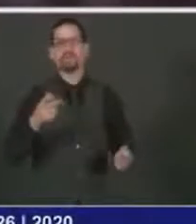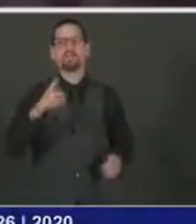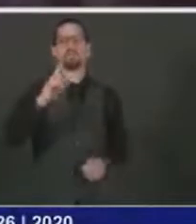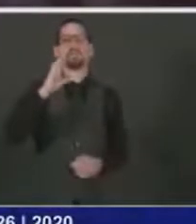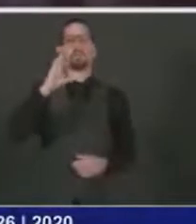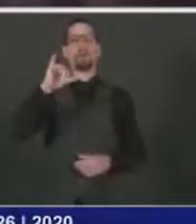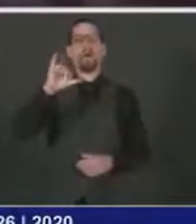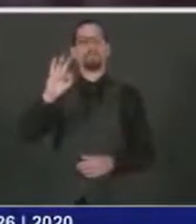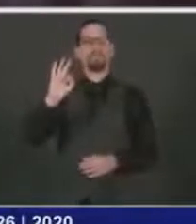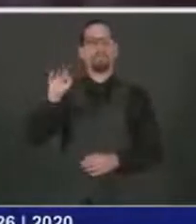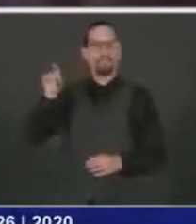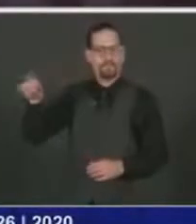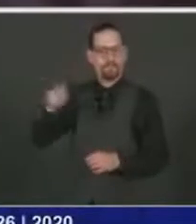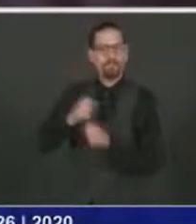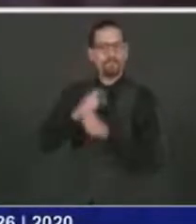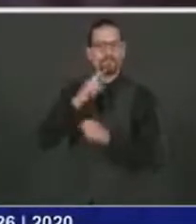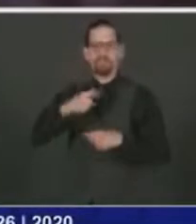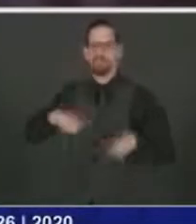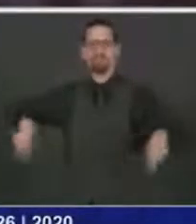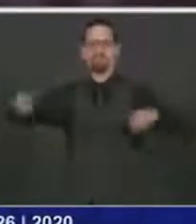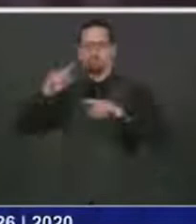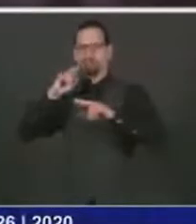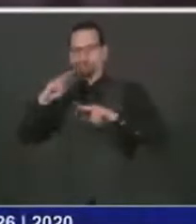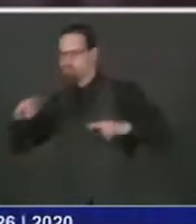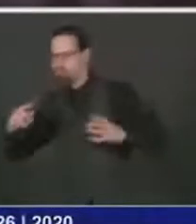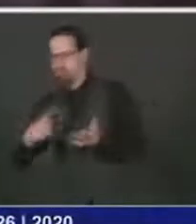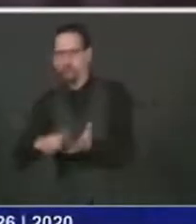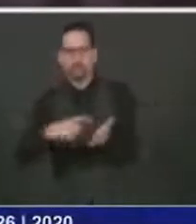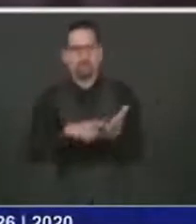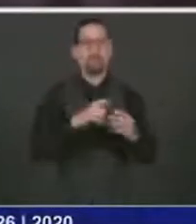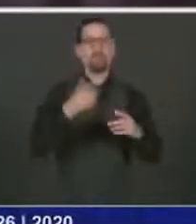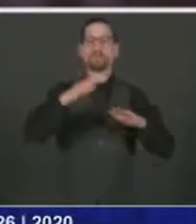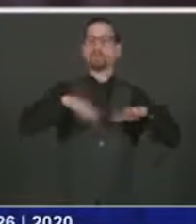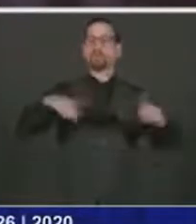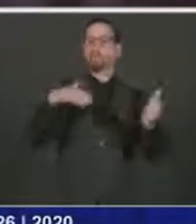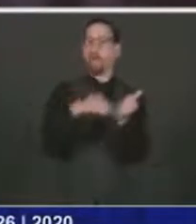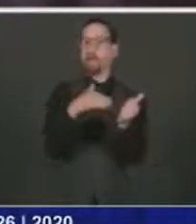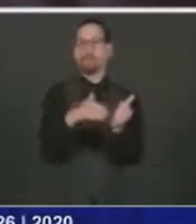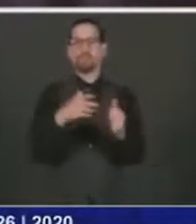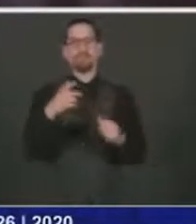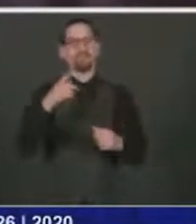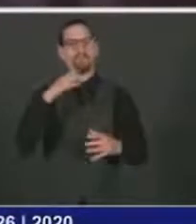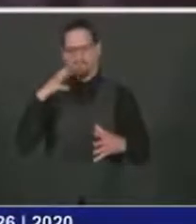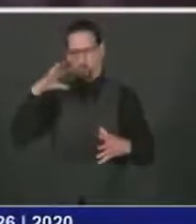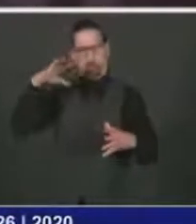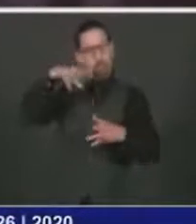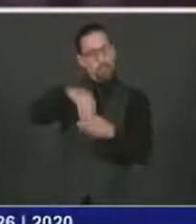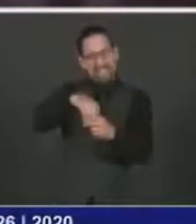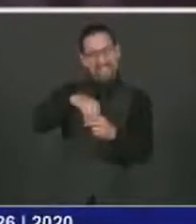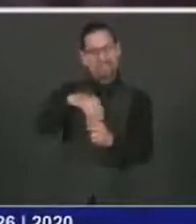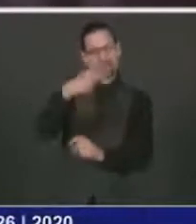workers, pediatricians, all hands on deck. Next 2 months, let's get all of our kids immunized.